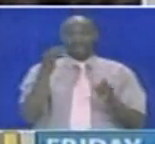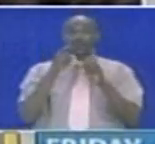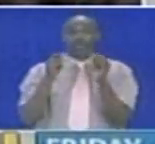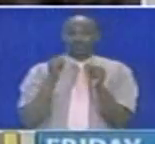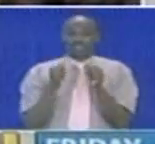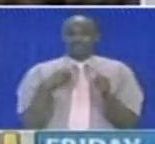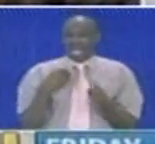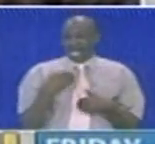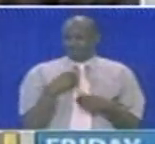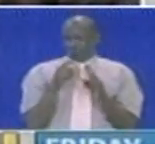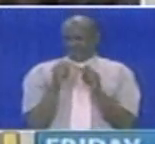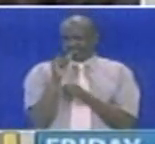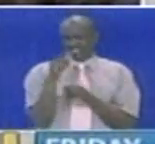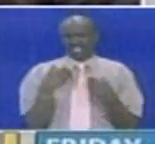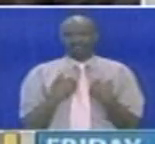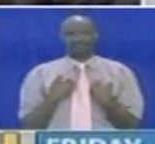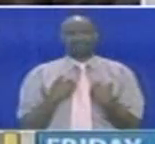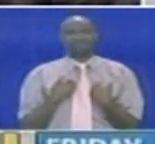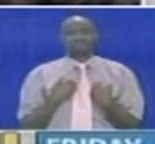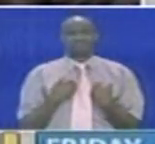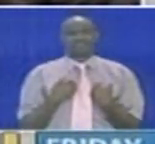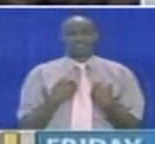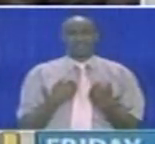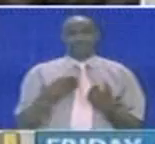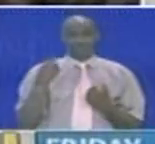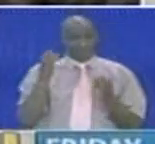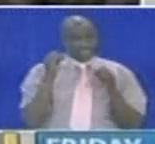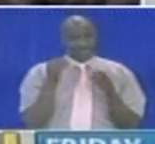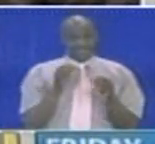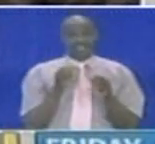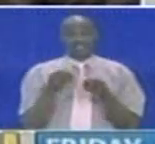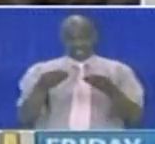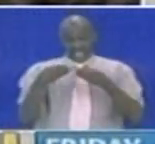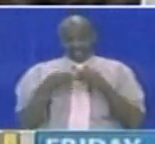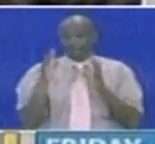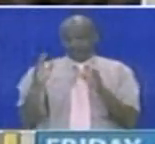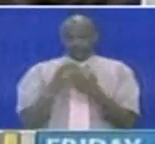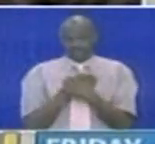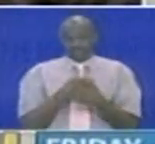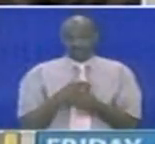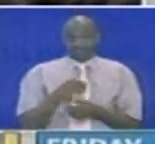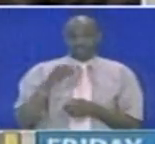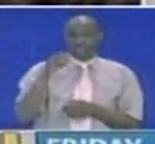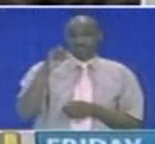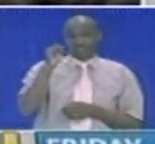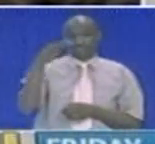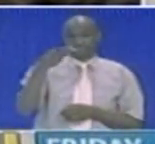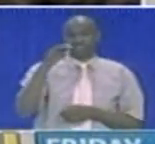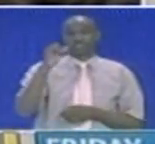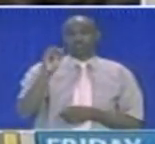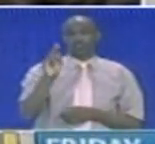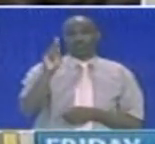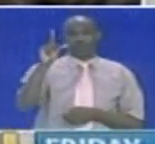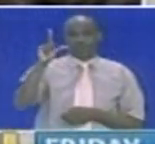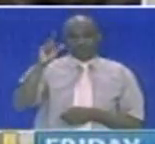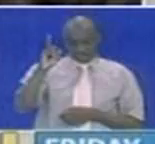I have a word that has been forwarded by a colleague. Do we say should or should,